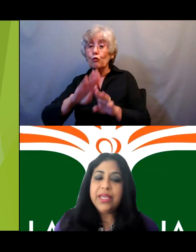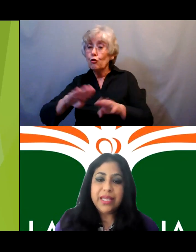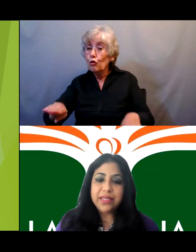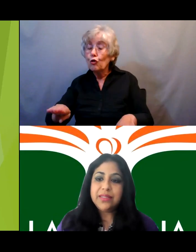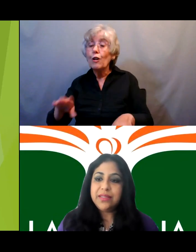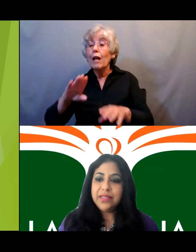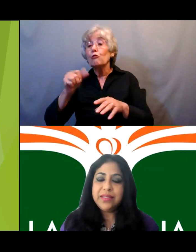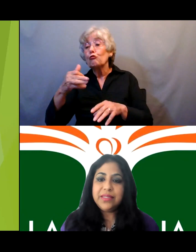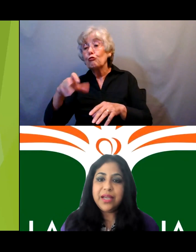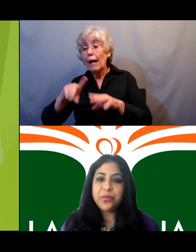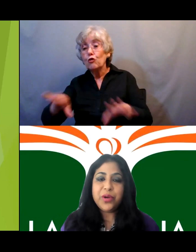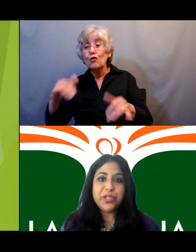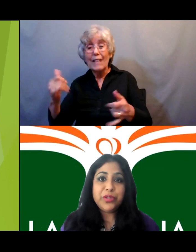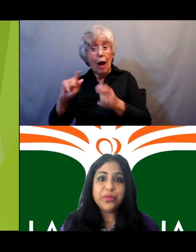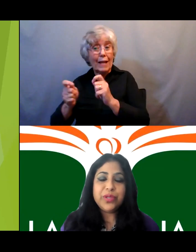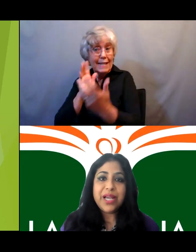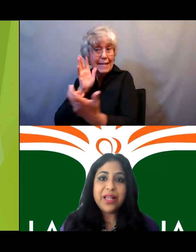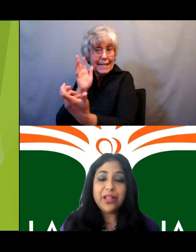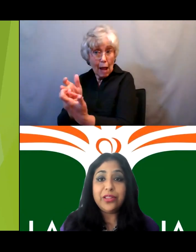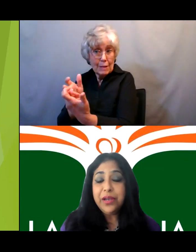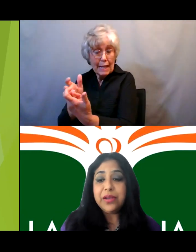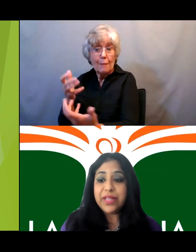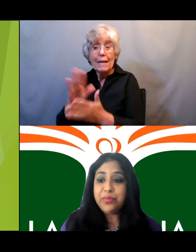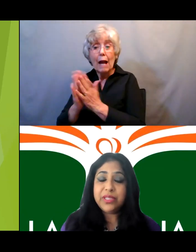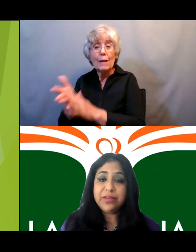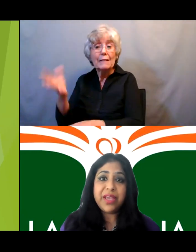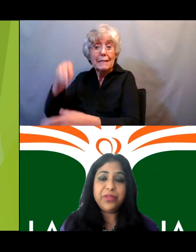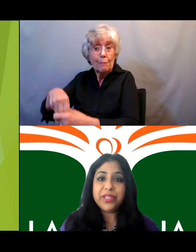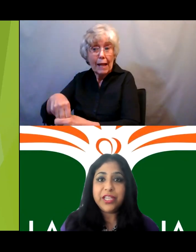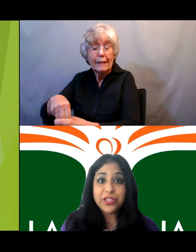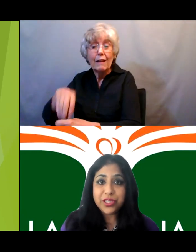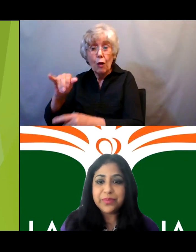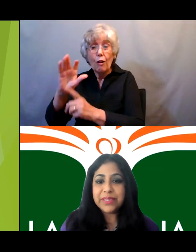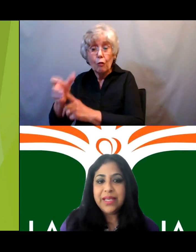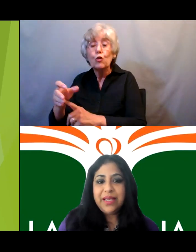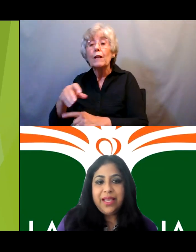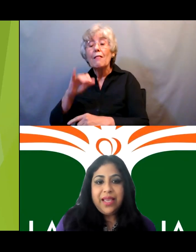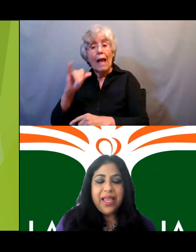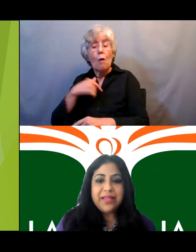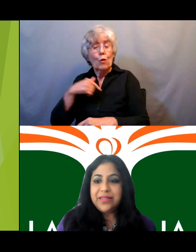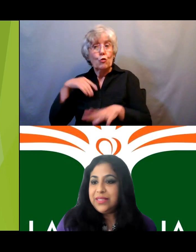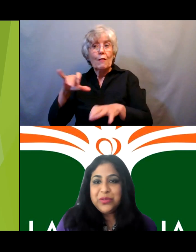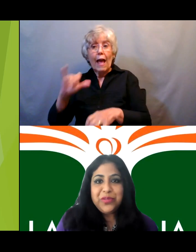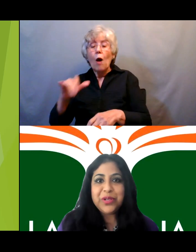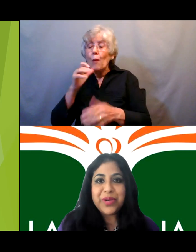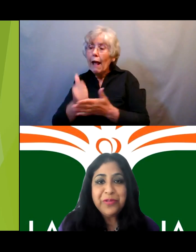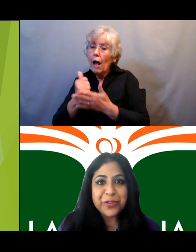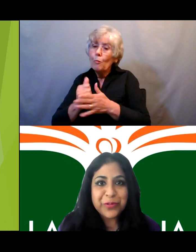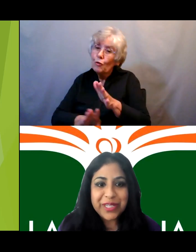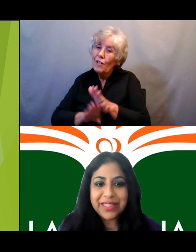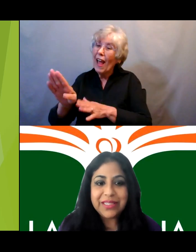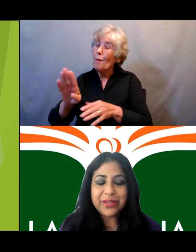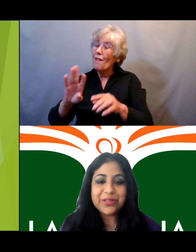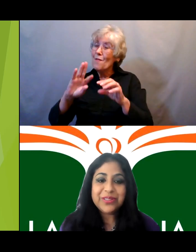to, is what we do a lot of, like building family relationships. And since we've been around